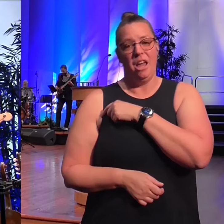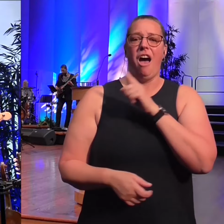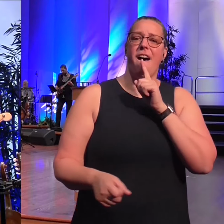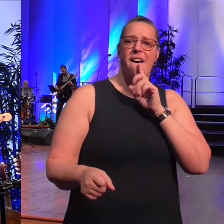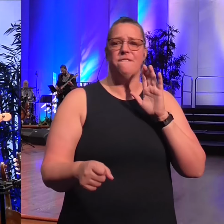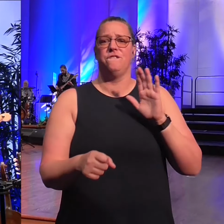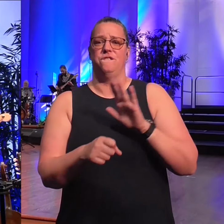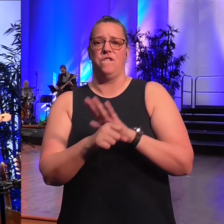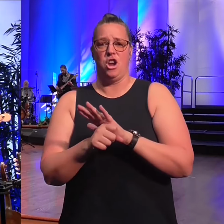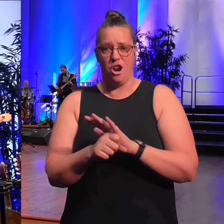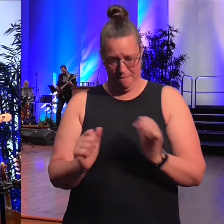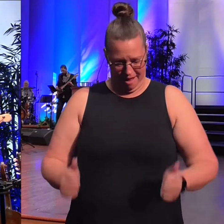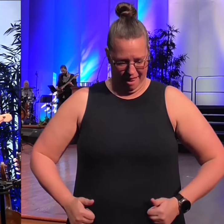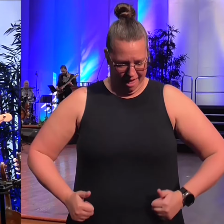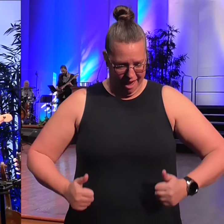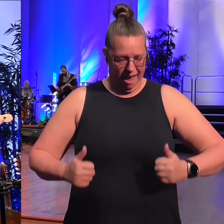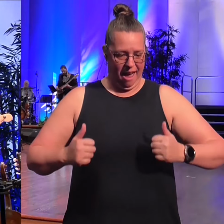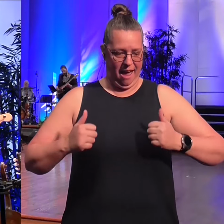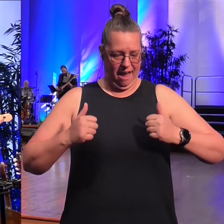affirm all life as